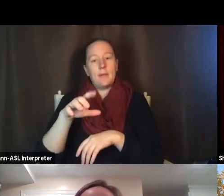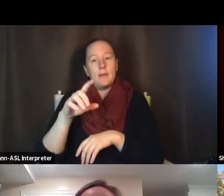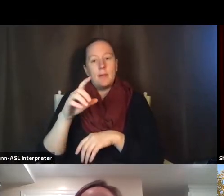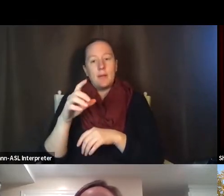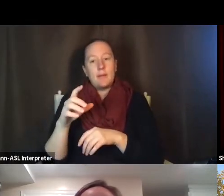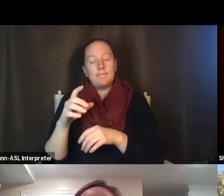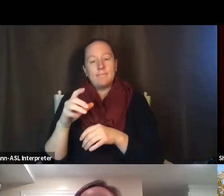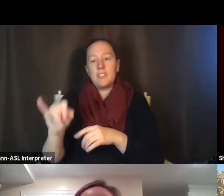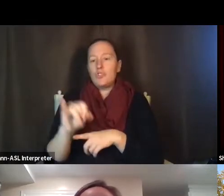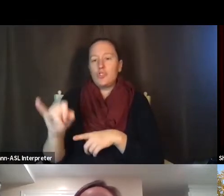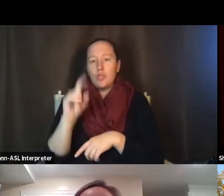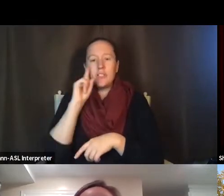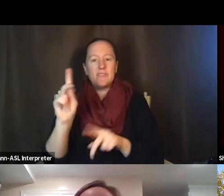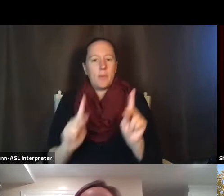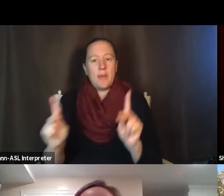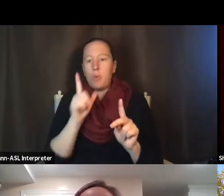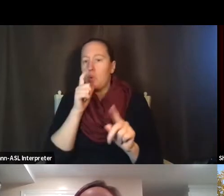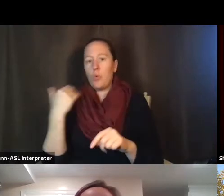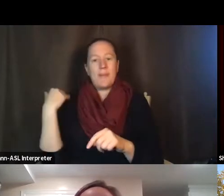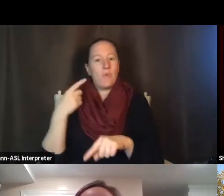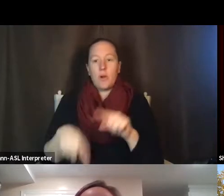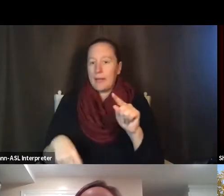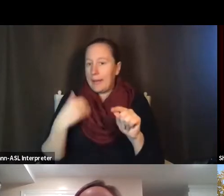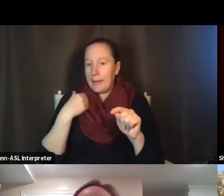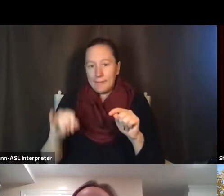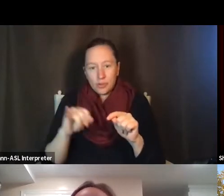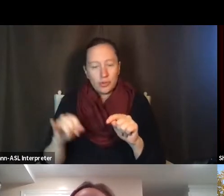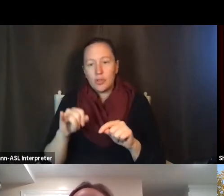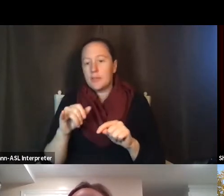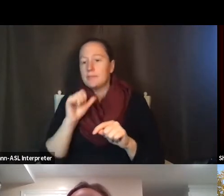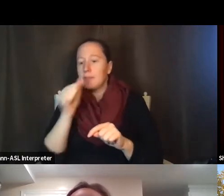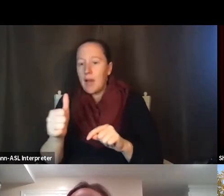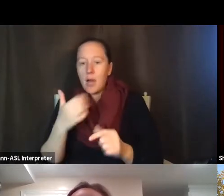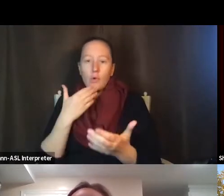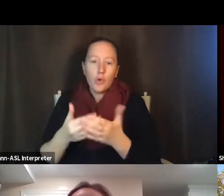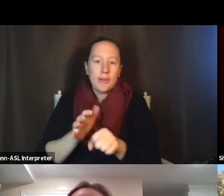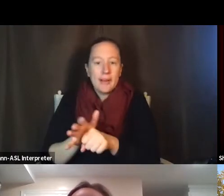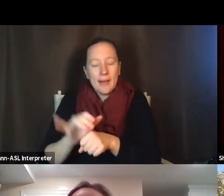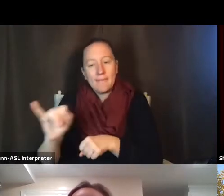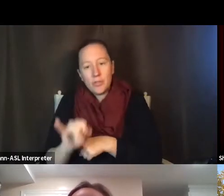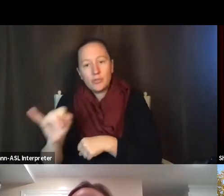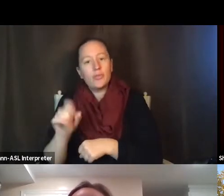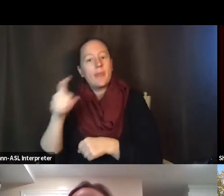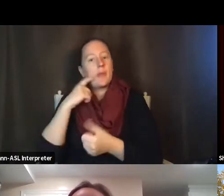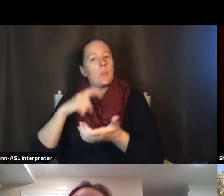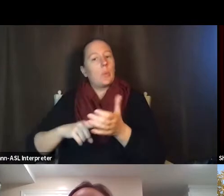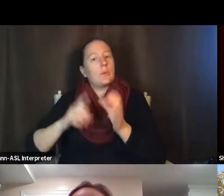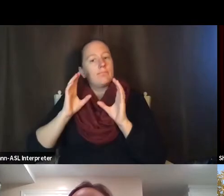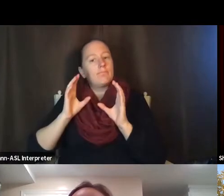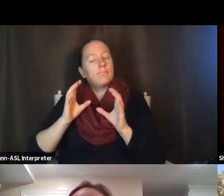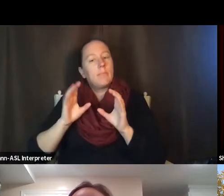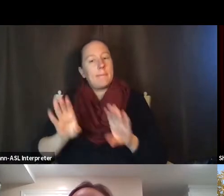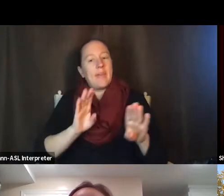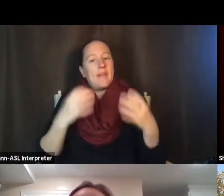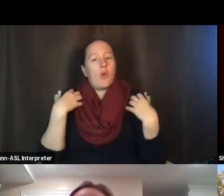previously uninsured or underinsured. They really noted the increased attention to behavioral health that